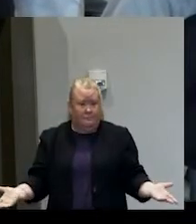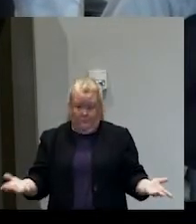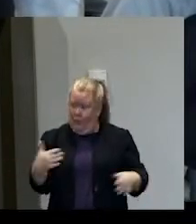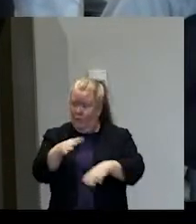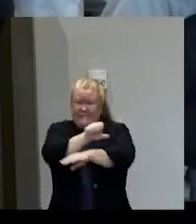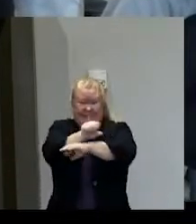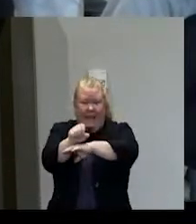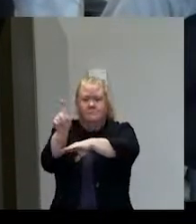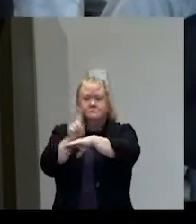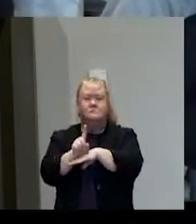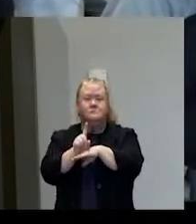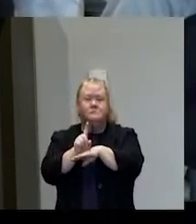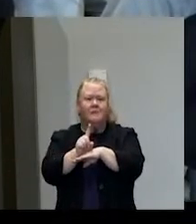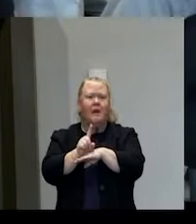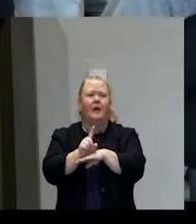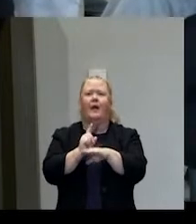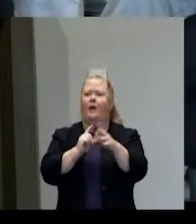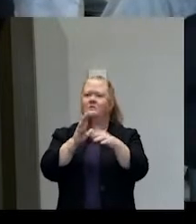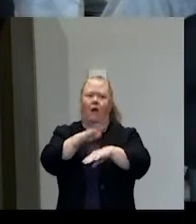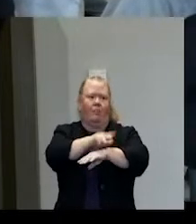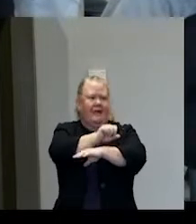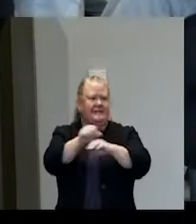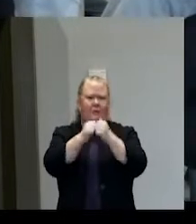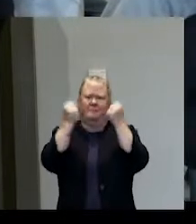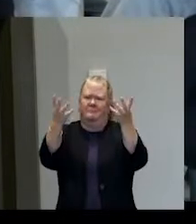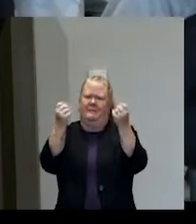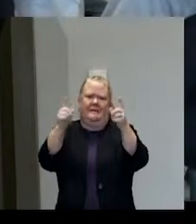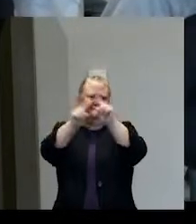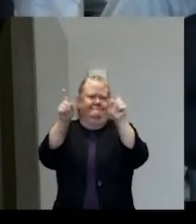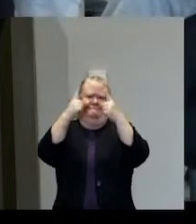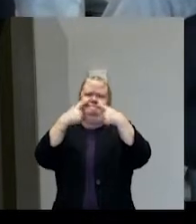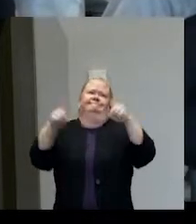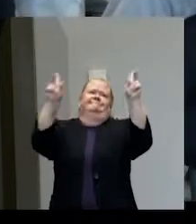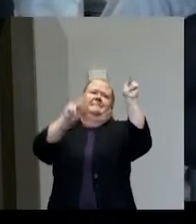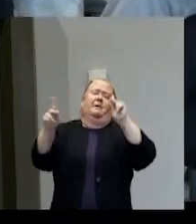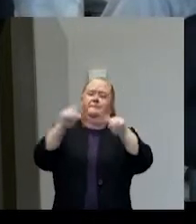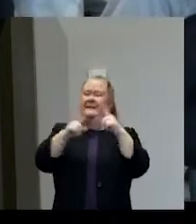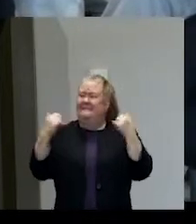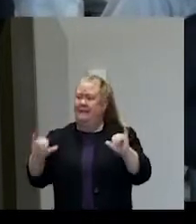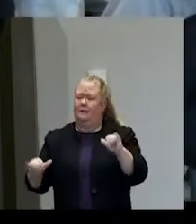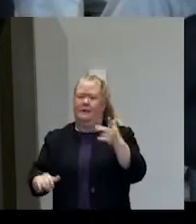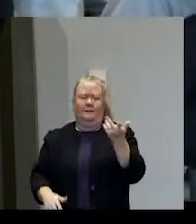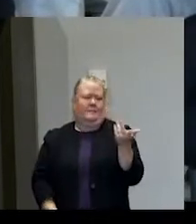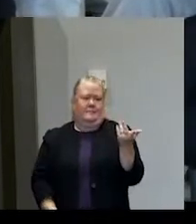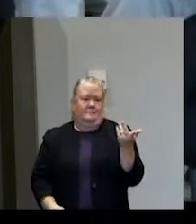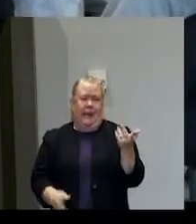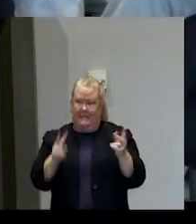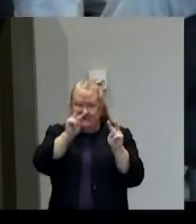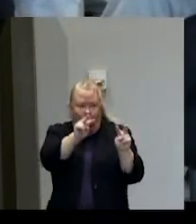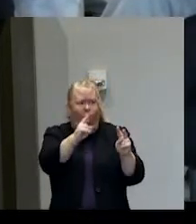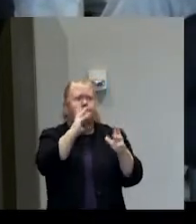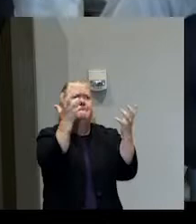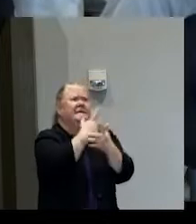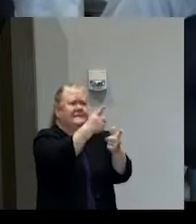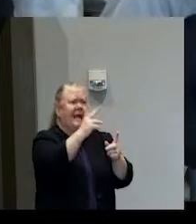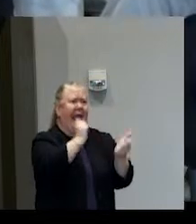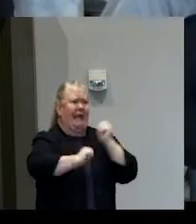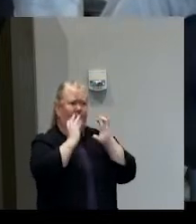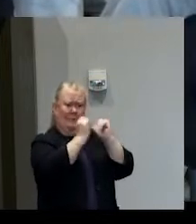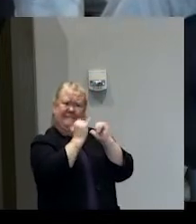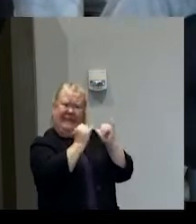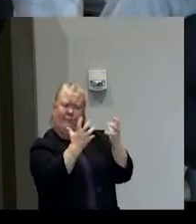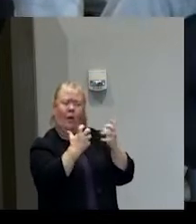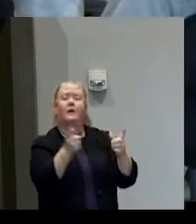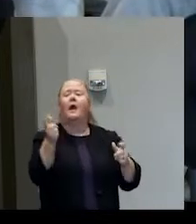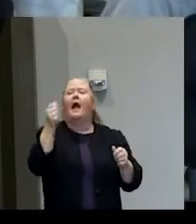with Sosie's mom, Kira Cedric. Sorry. You know, I got to watch her, and I was like, she's amazing. I want to be like her. One of our